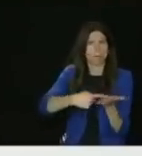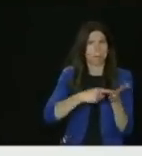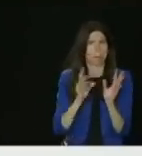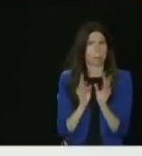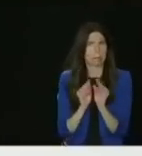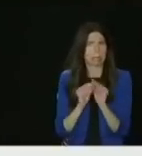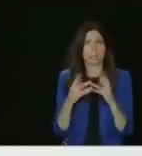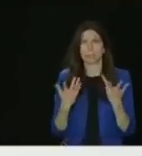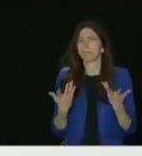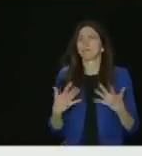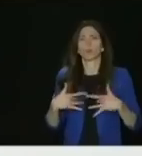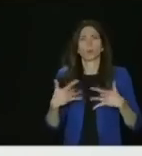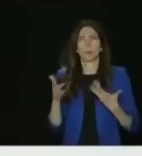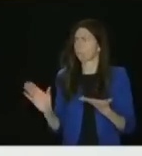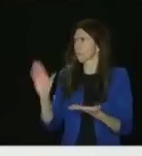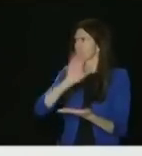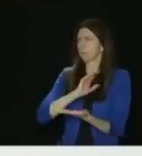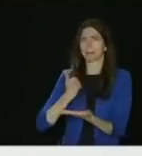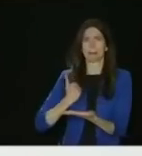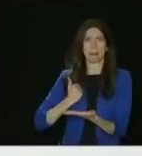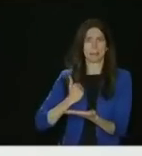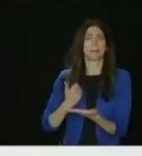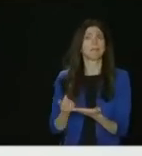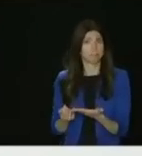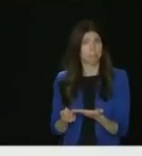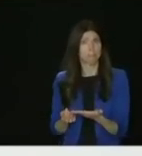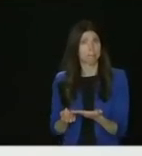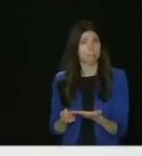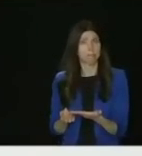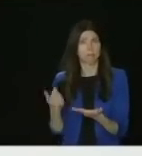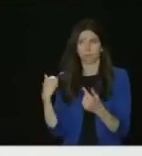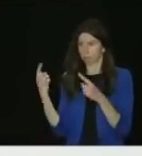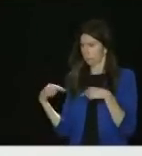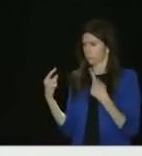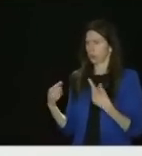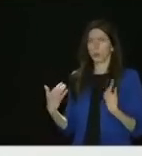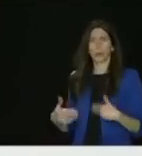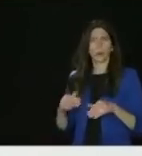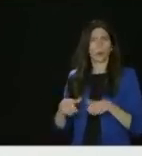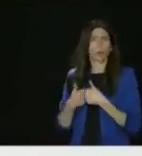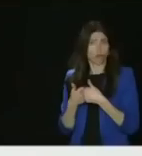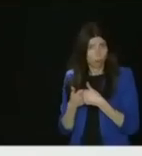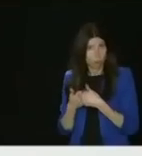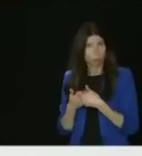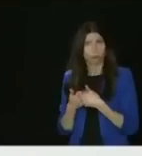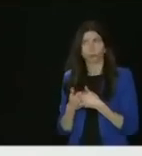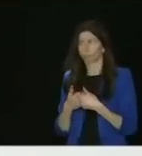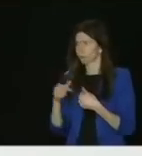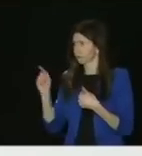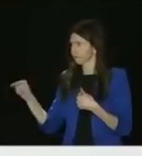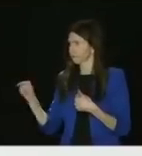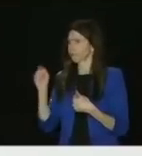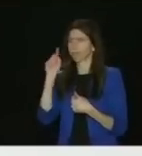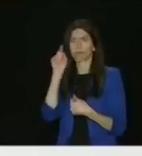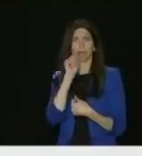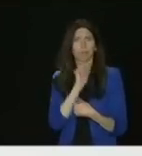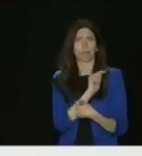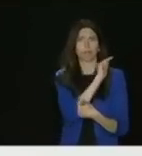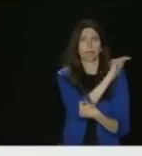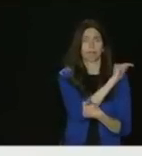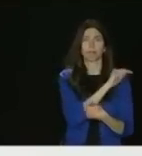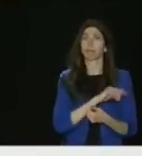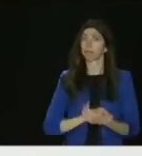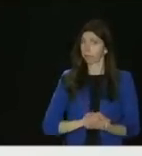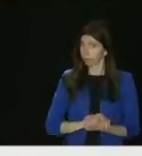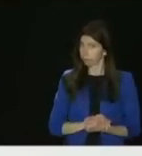the country. We have seen challenges across the country that are linked to